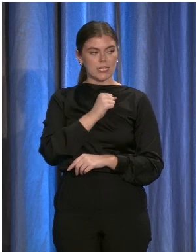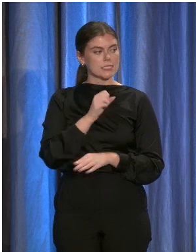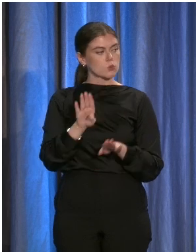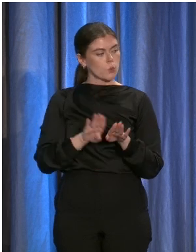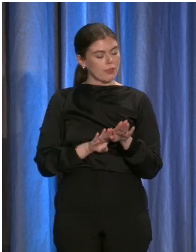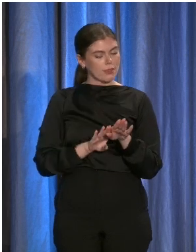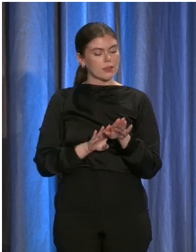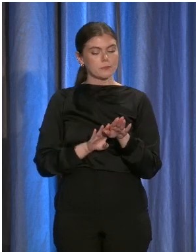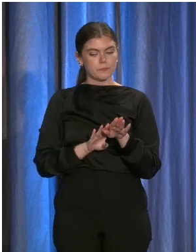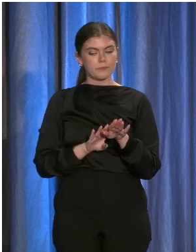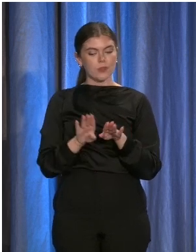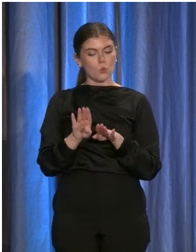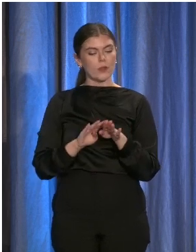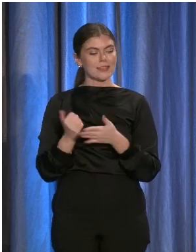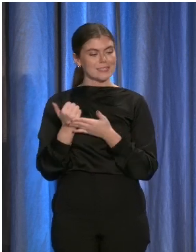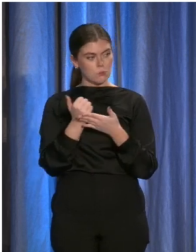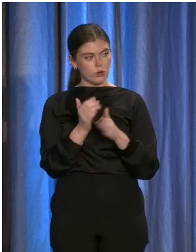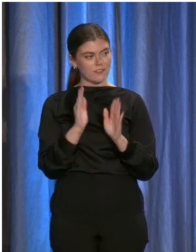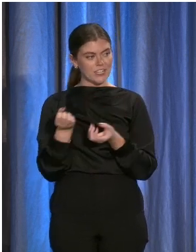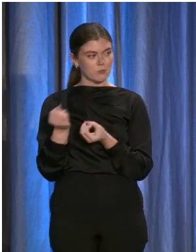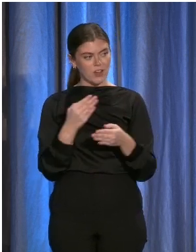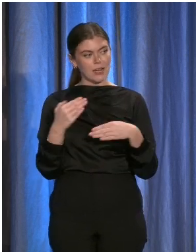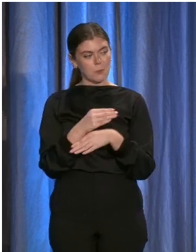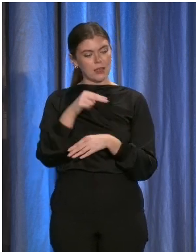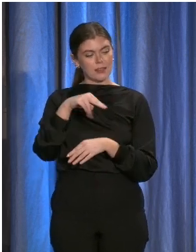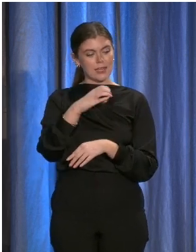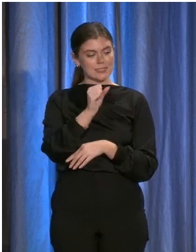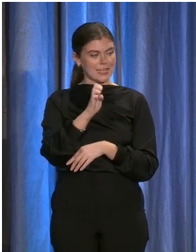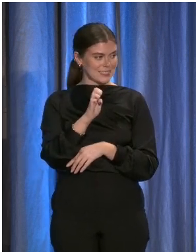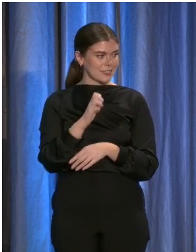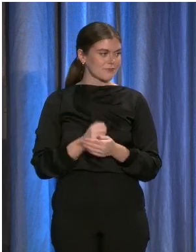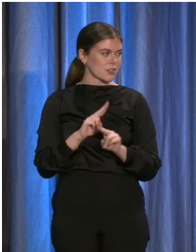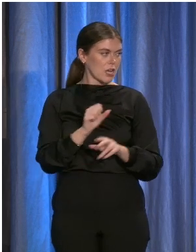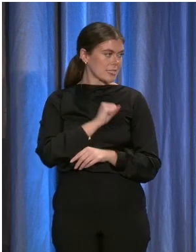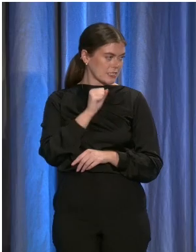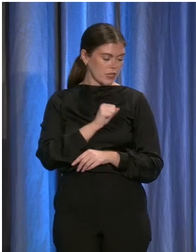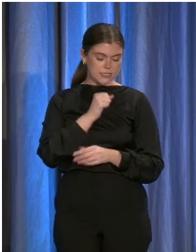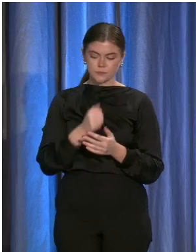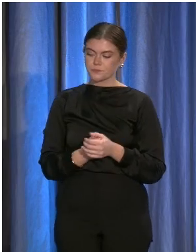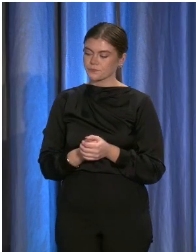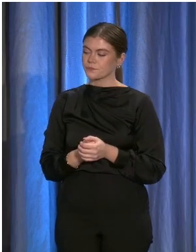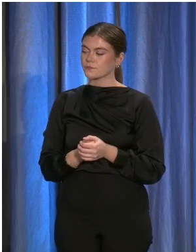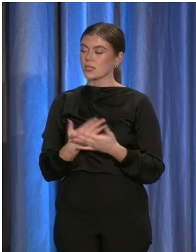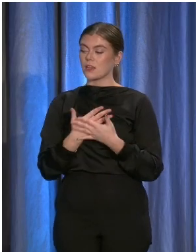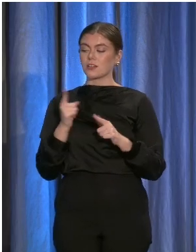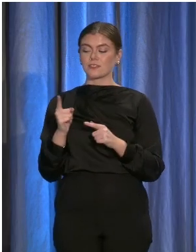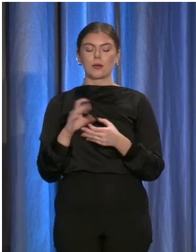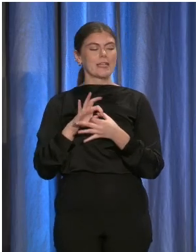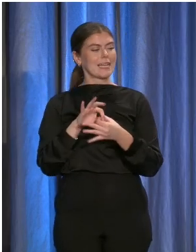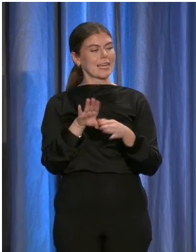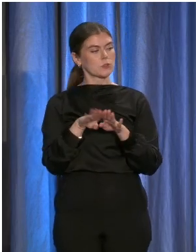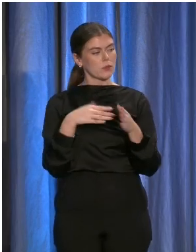with the support they'd had from the NCSE. And a lot of this was to do